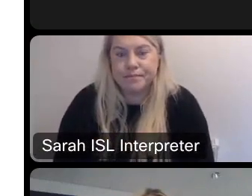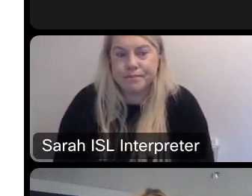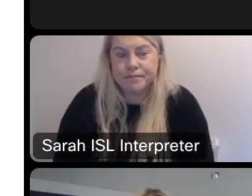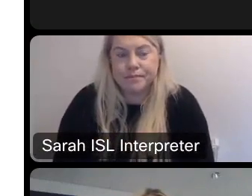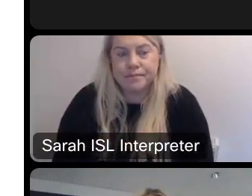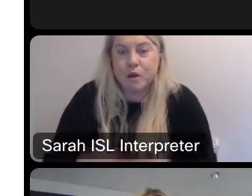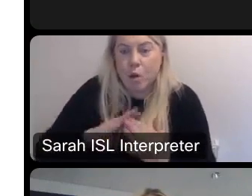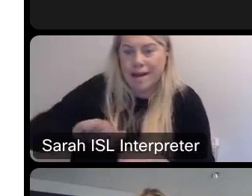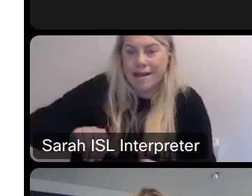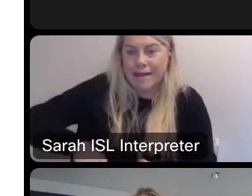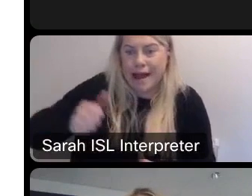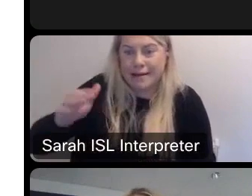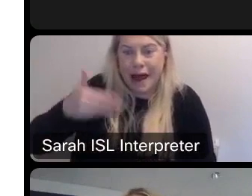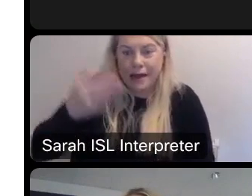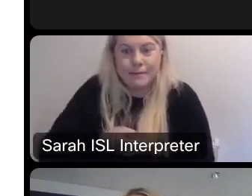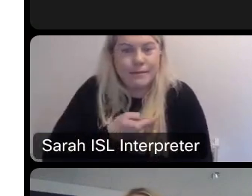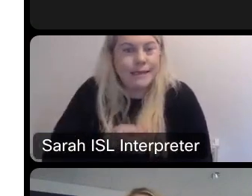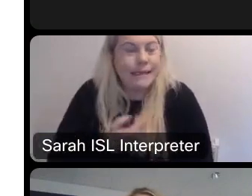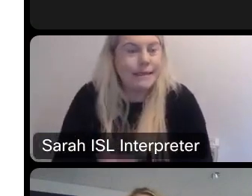Next slide, please.